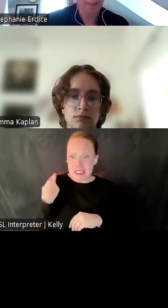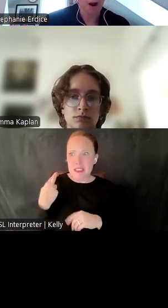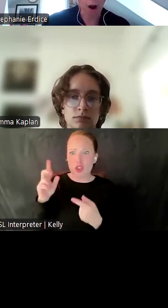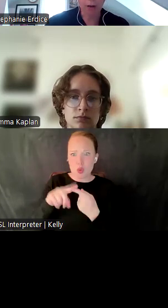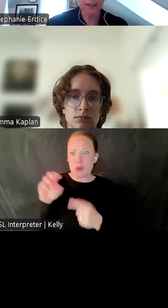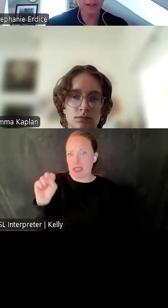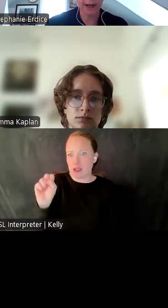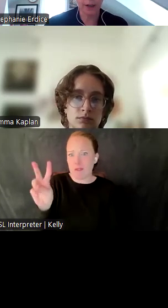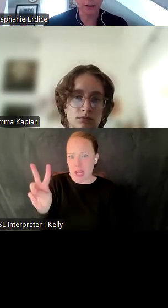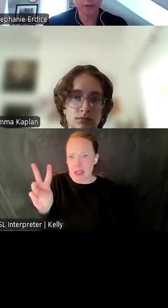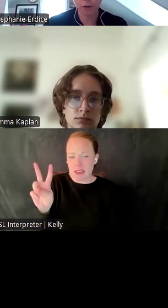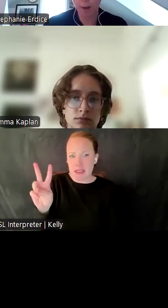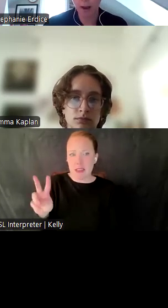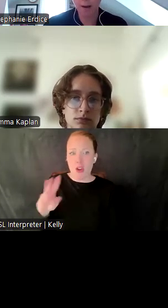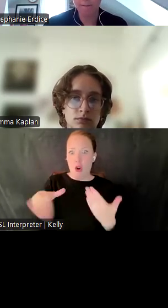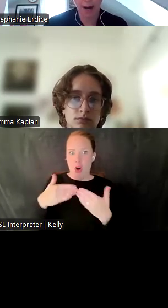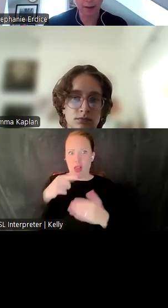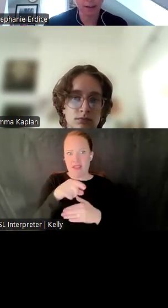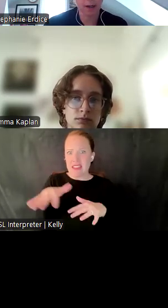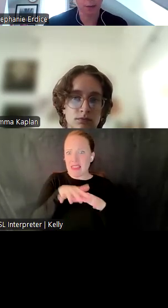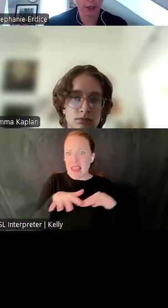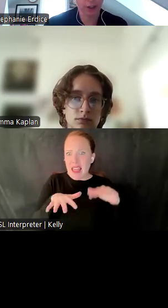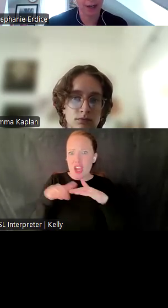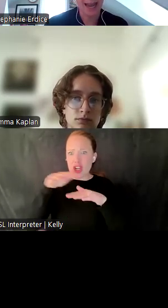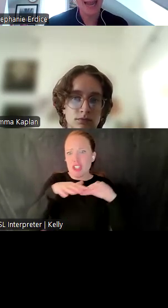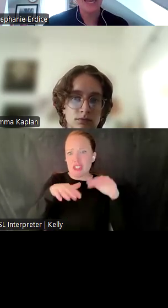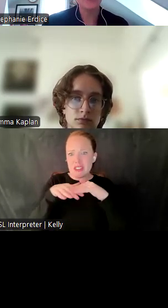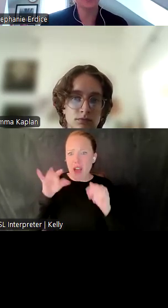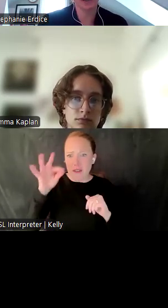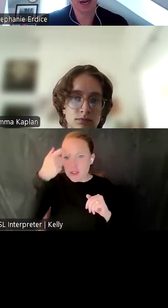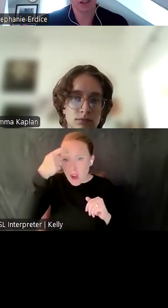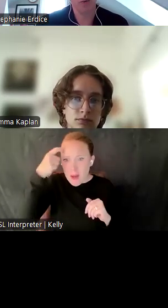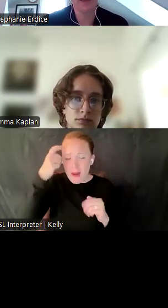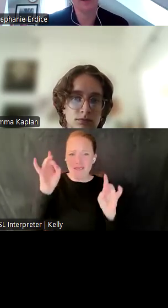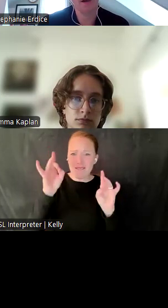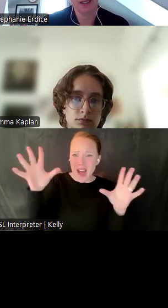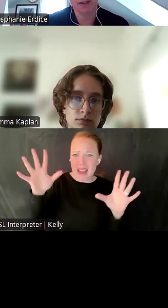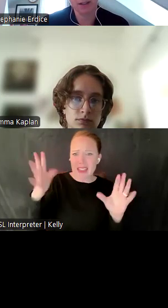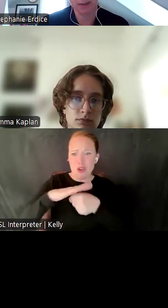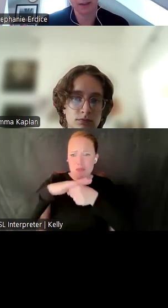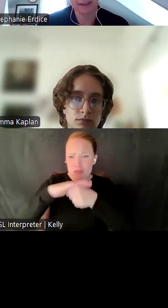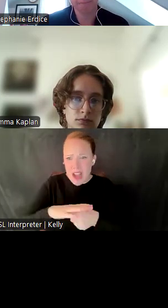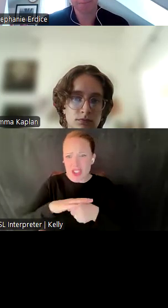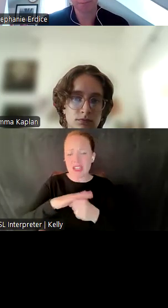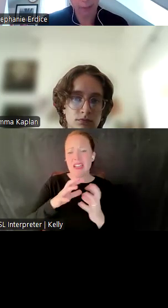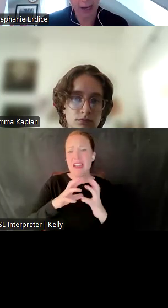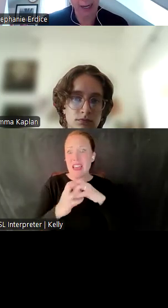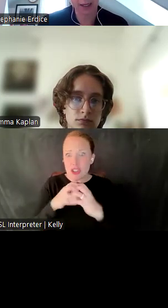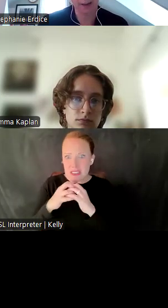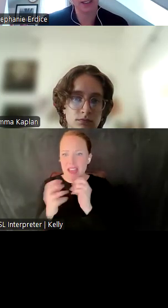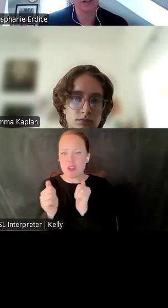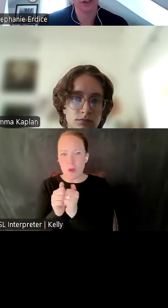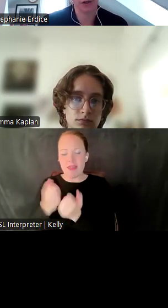violence. All of these layers of trauma, violence, and oppression intersect with economic instability